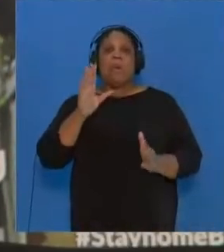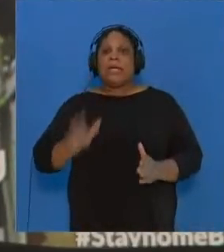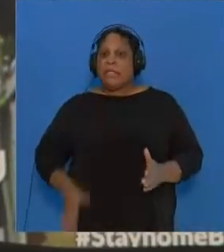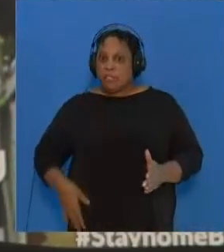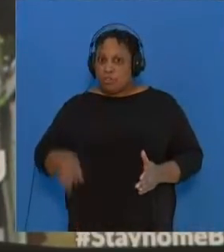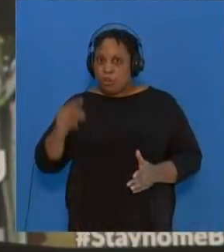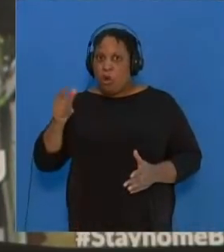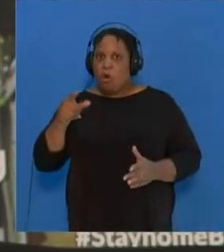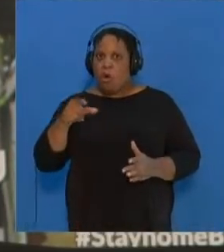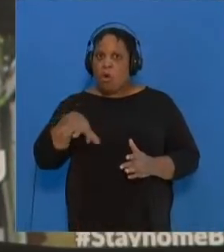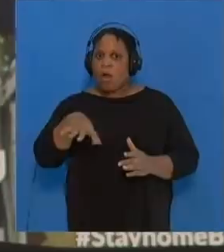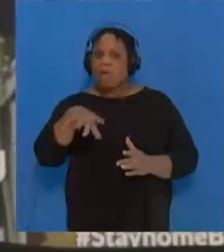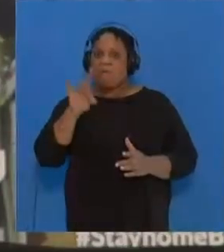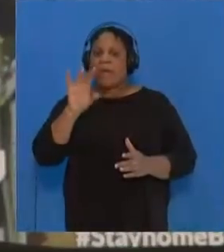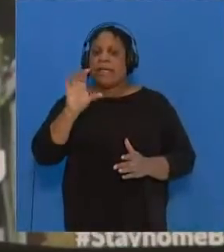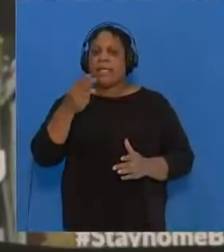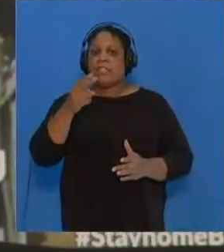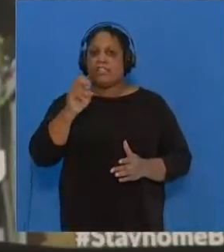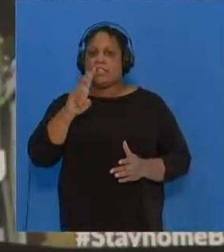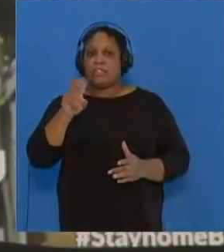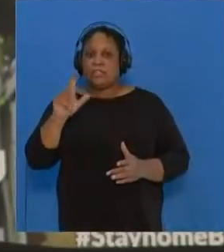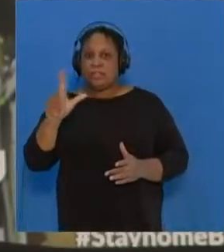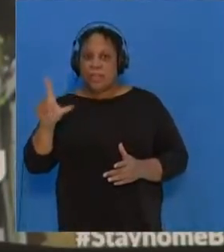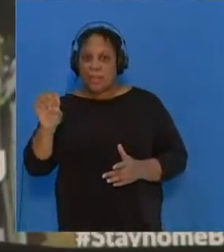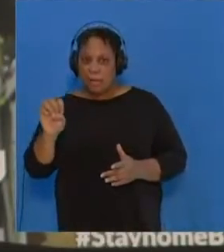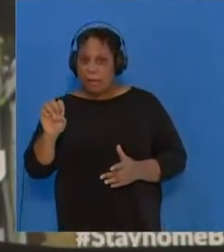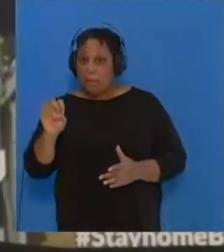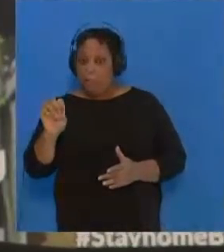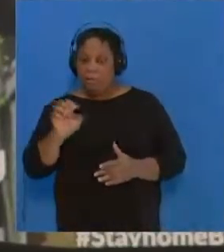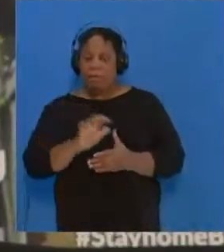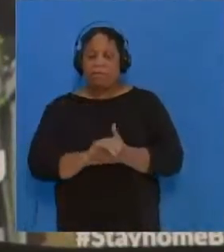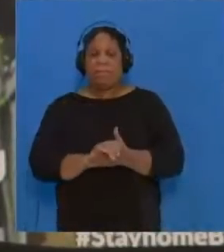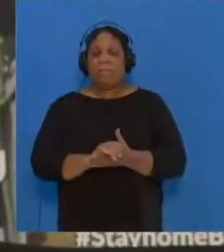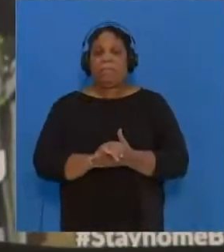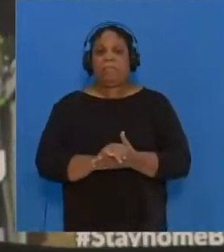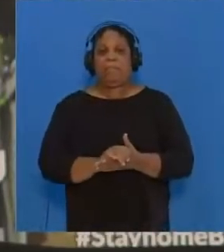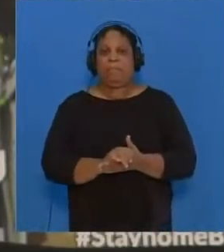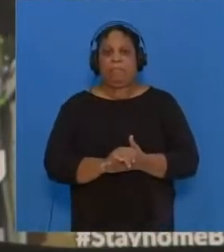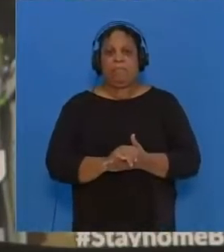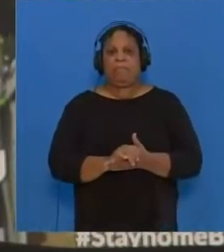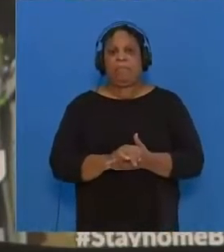in finding Chevelle Dylan Burgess? It is